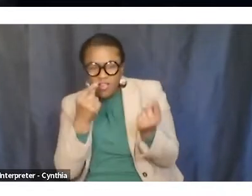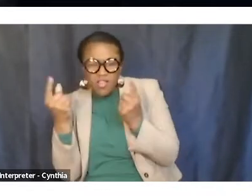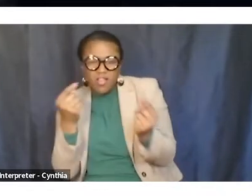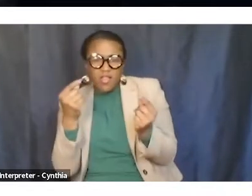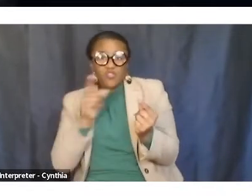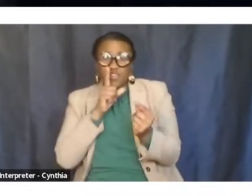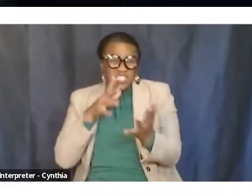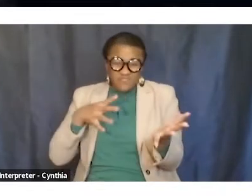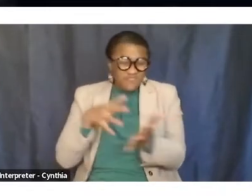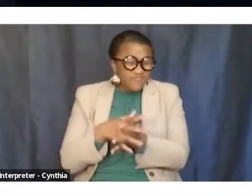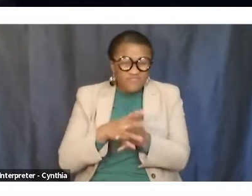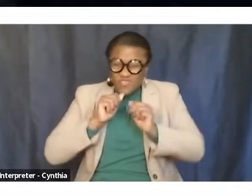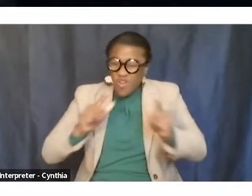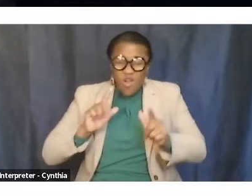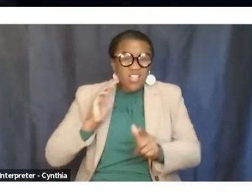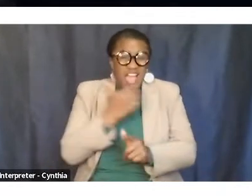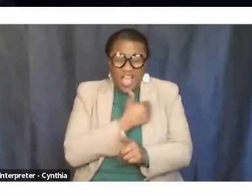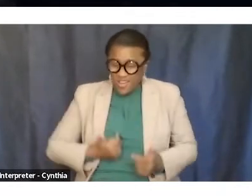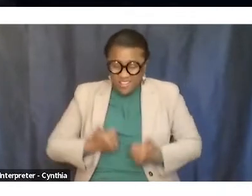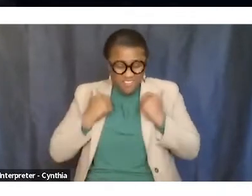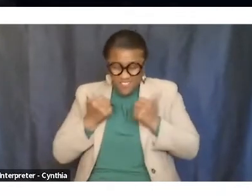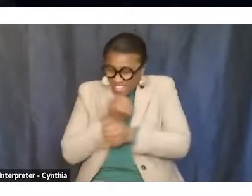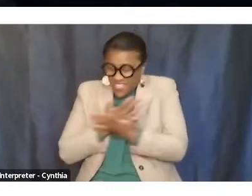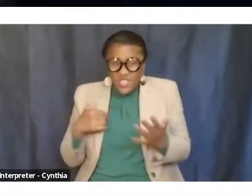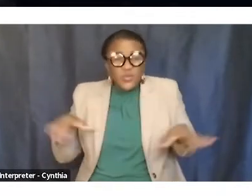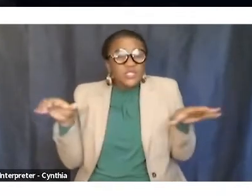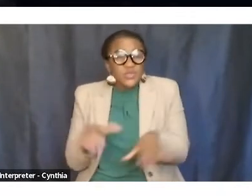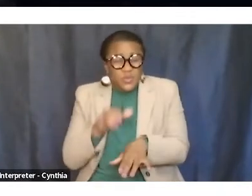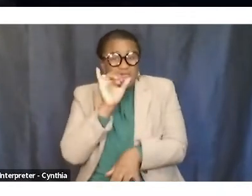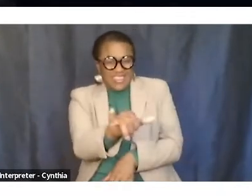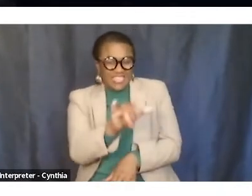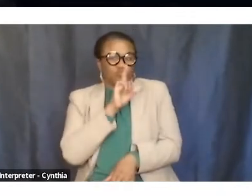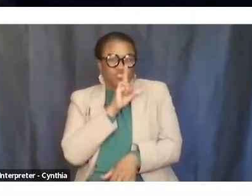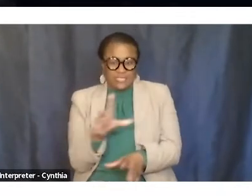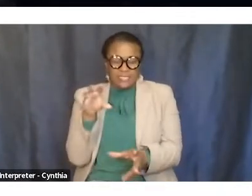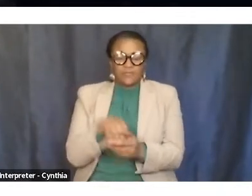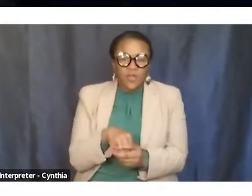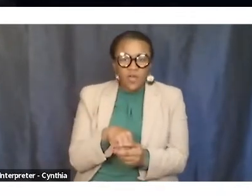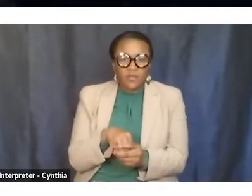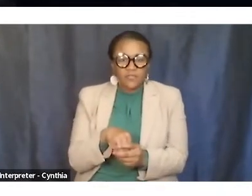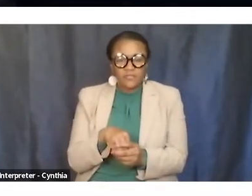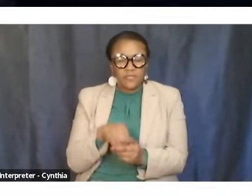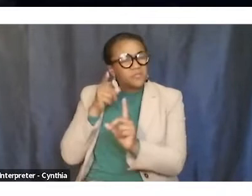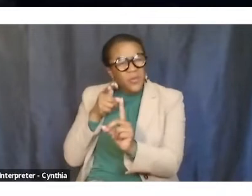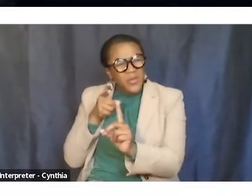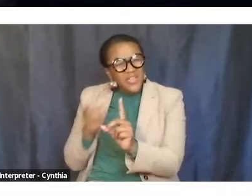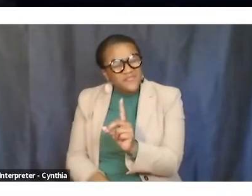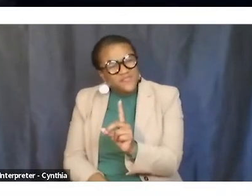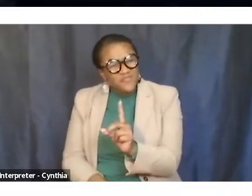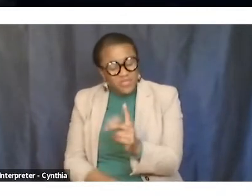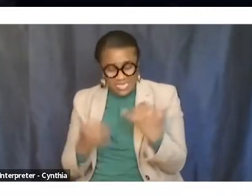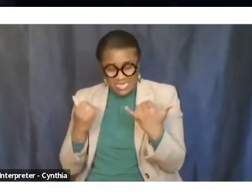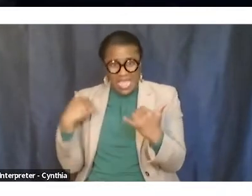life. And I think what she is sharing, at least what I take away from this, is that we're at the